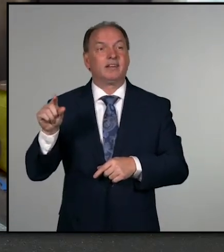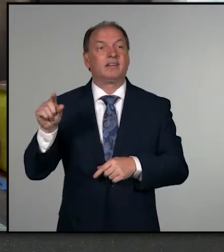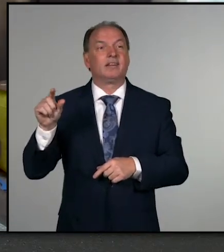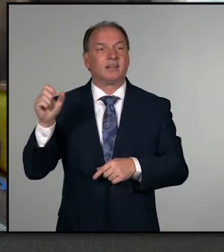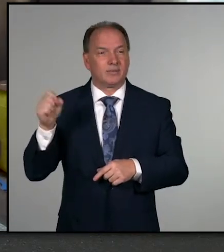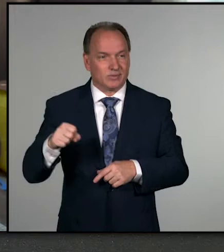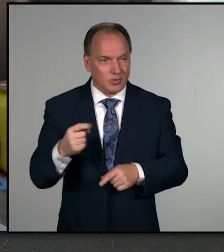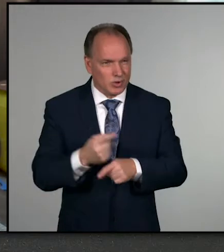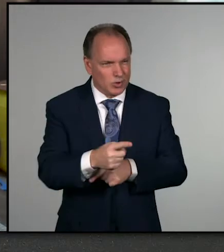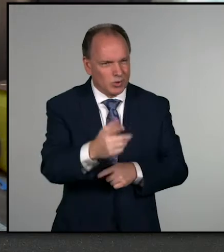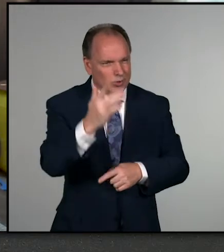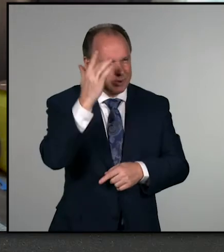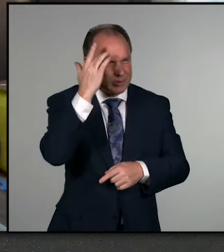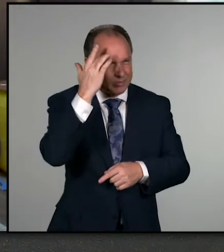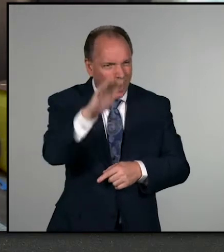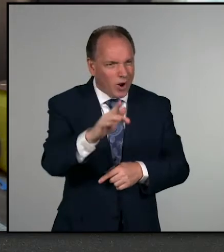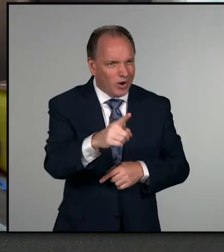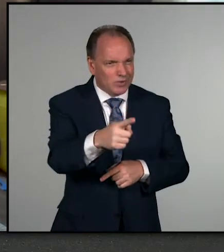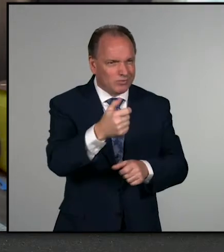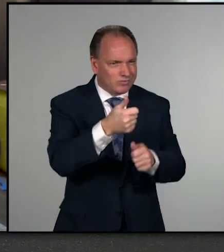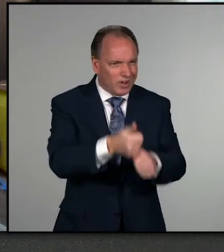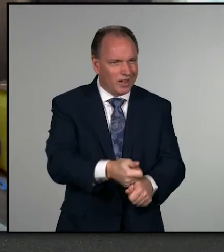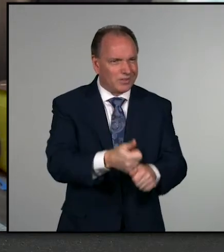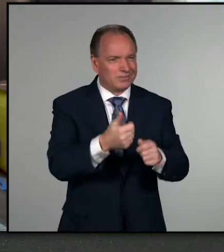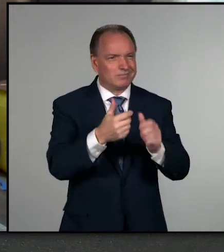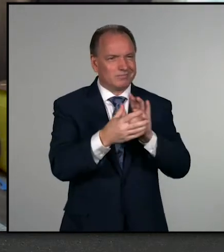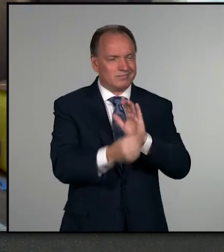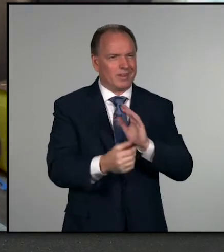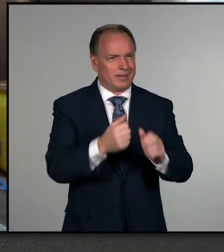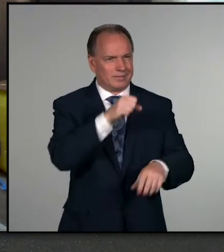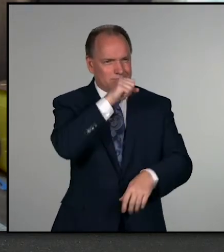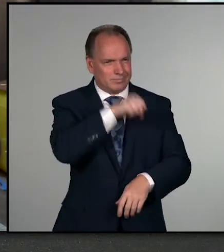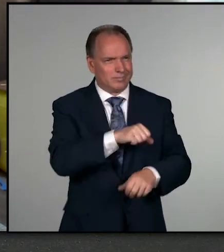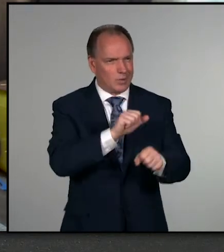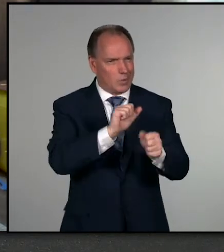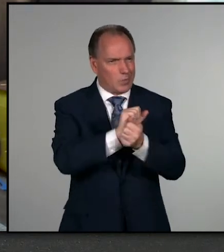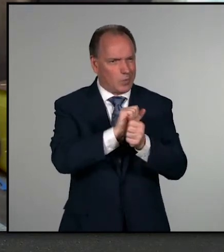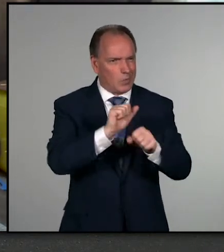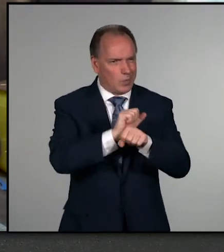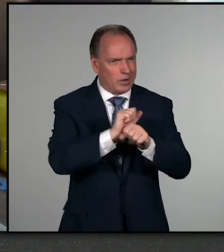green. You are so smart. I love working with you.